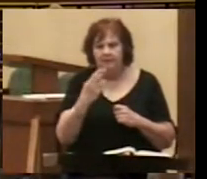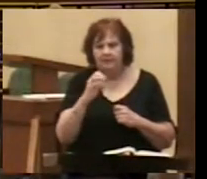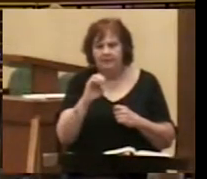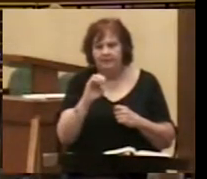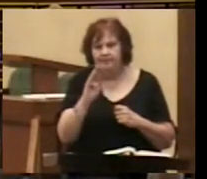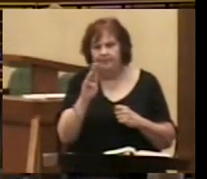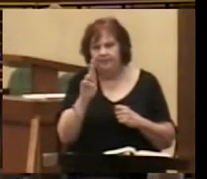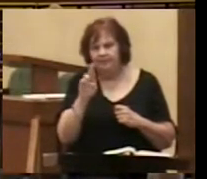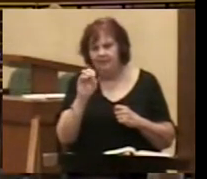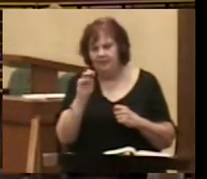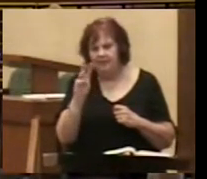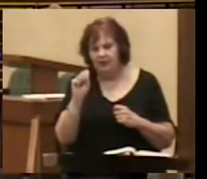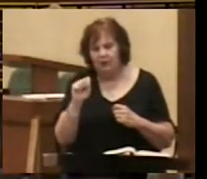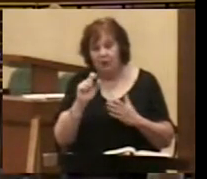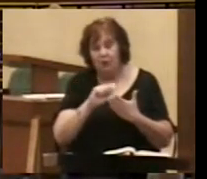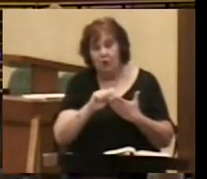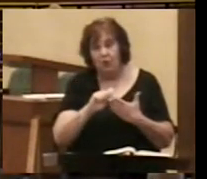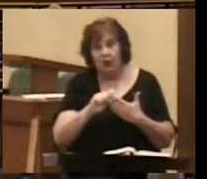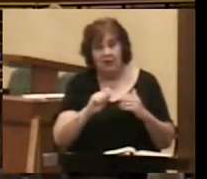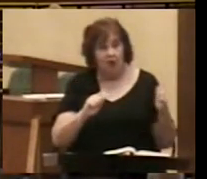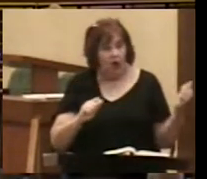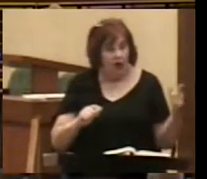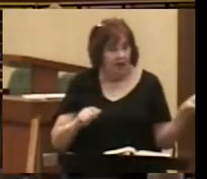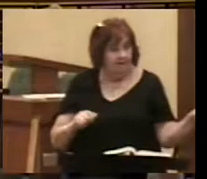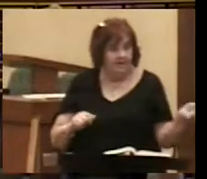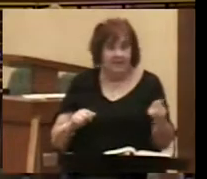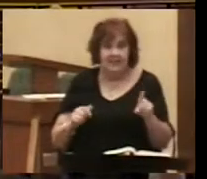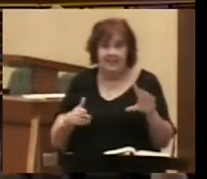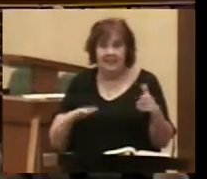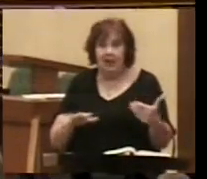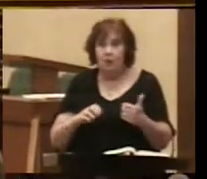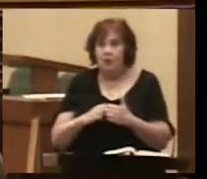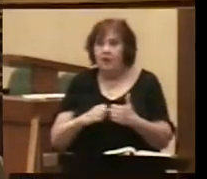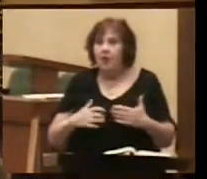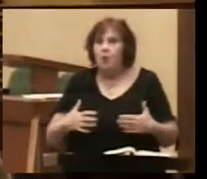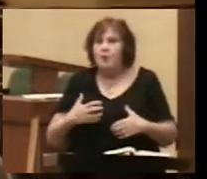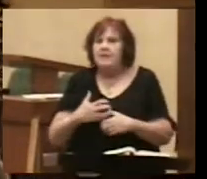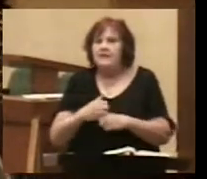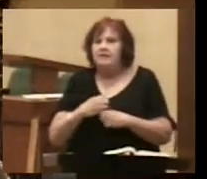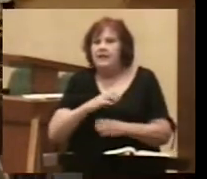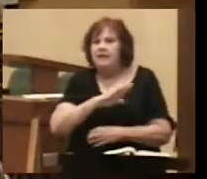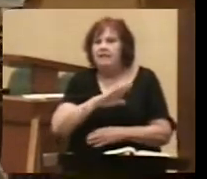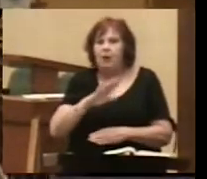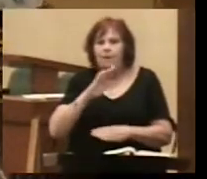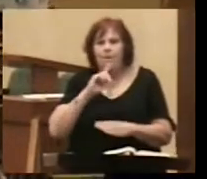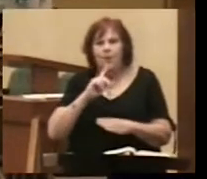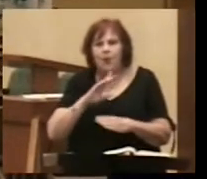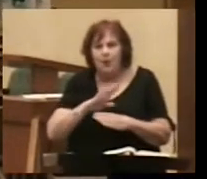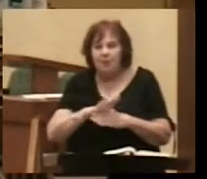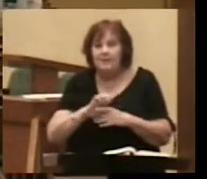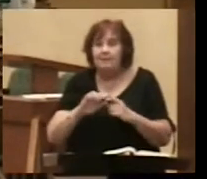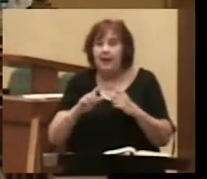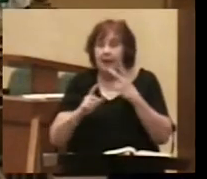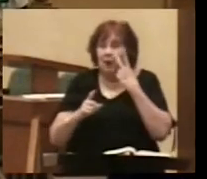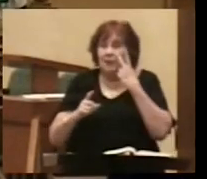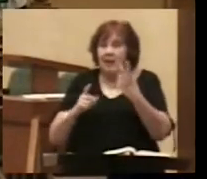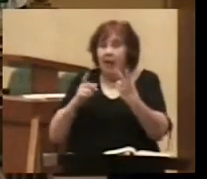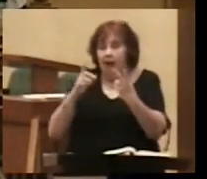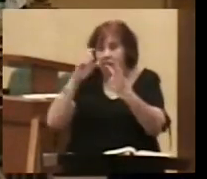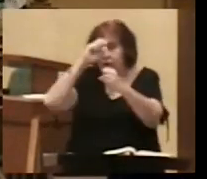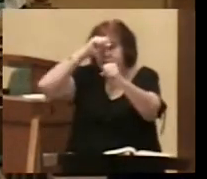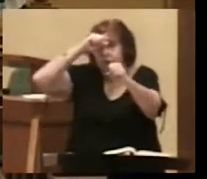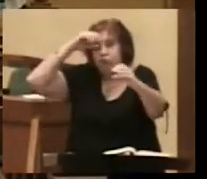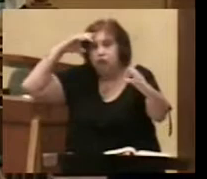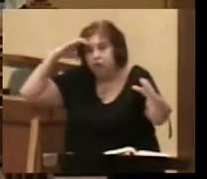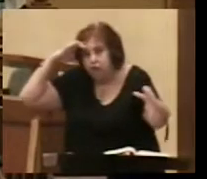writes, all of these died without having received the promises, but from a distance they saw and